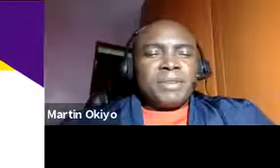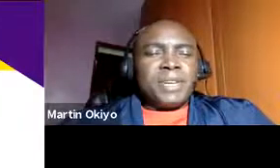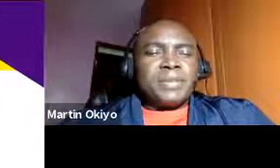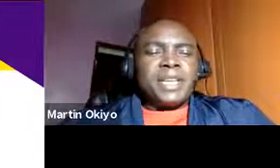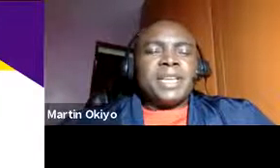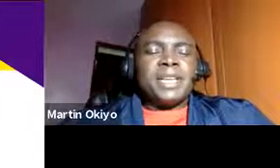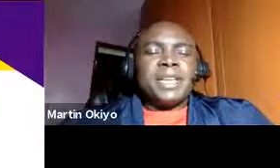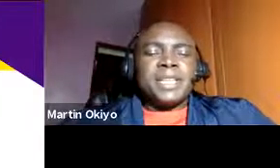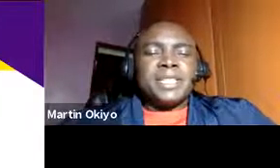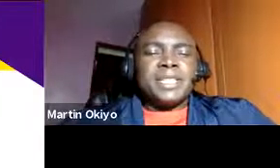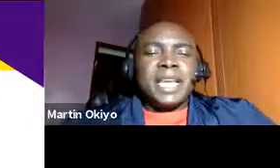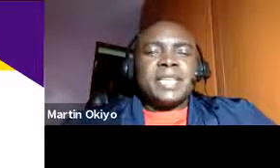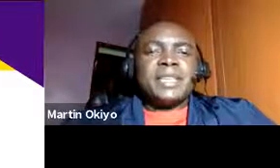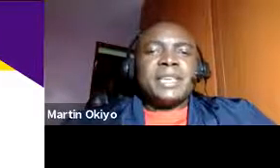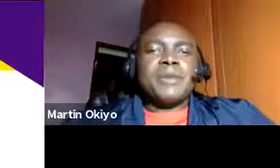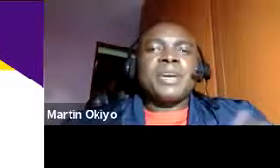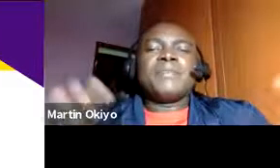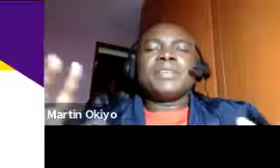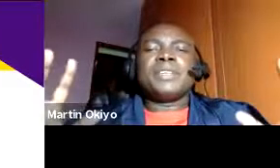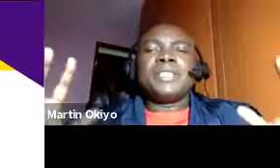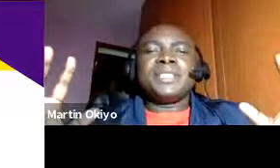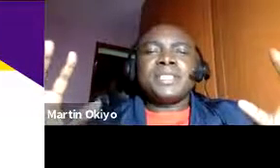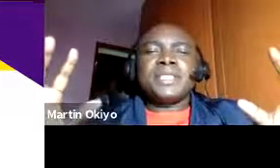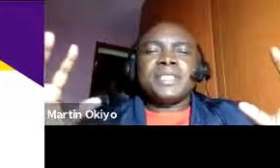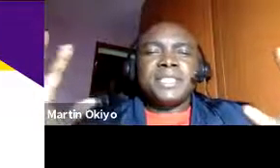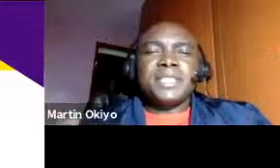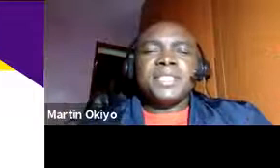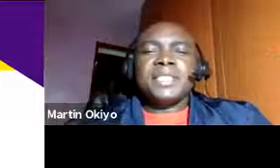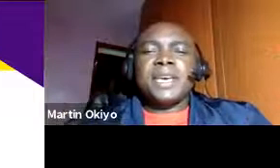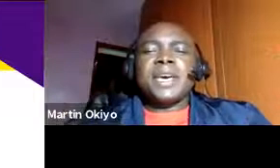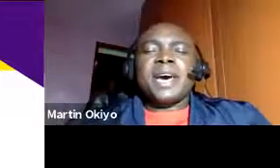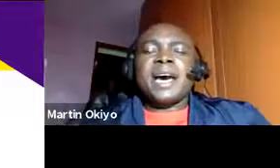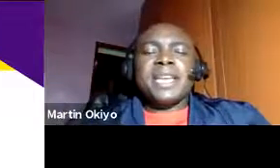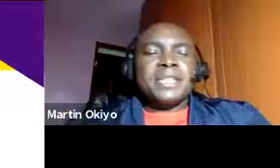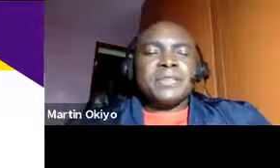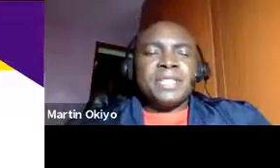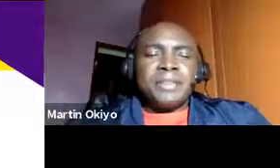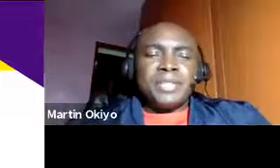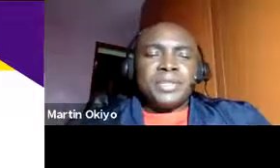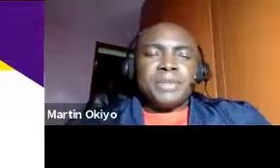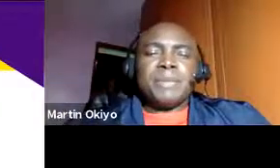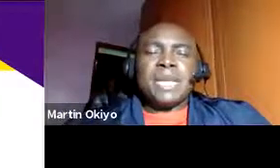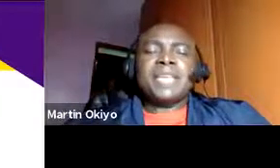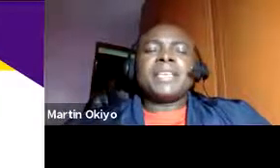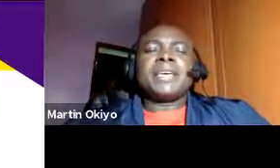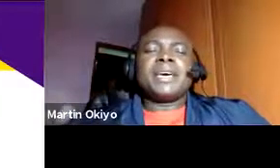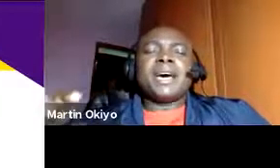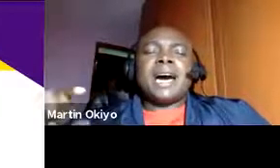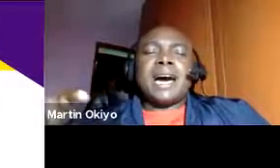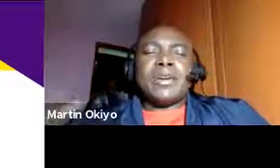Moving over to the next slide. Now we have got these 6 areas of intervention, but